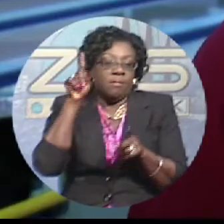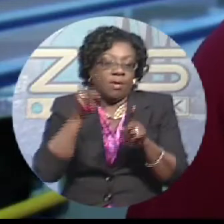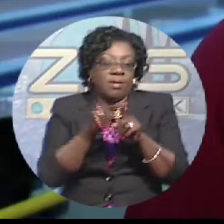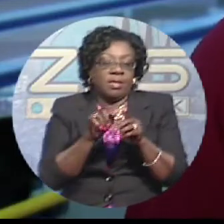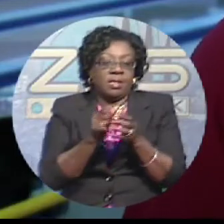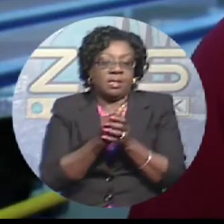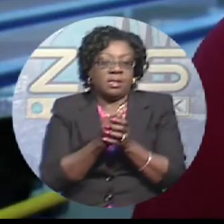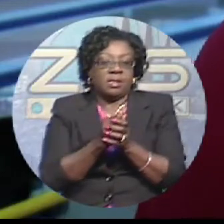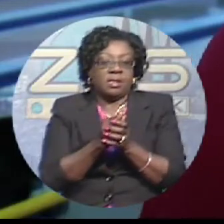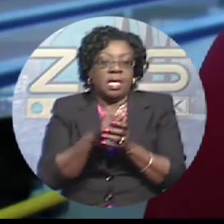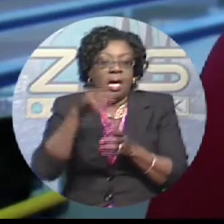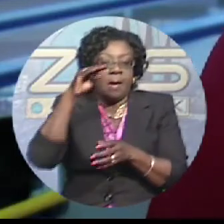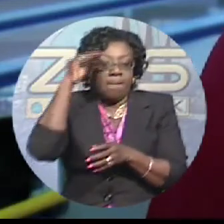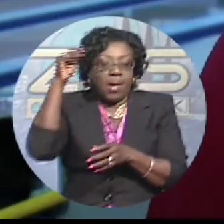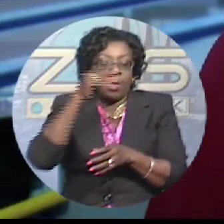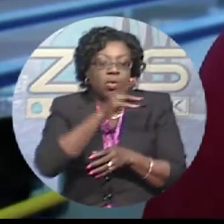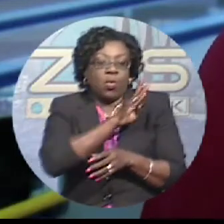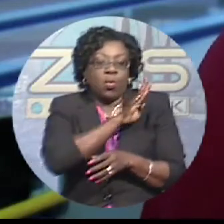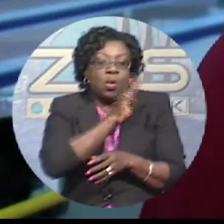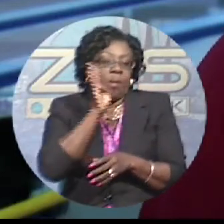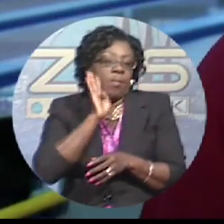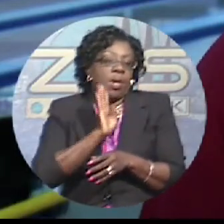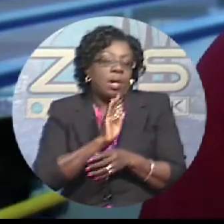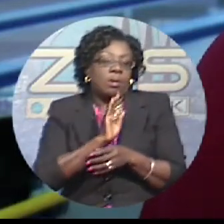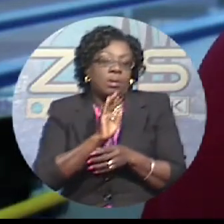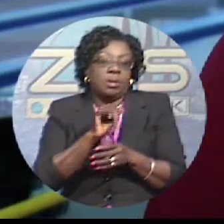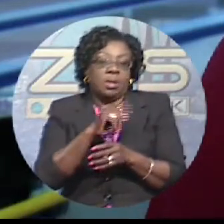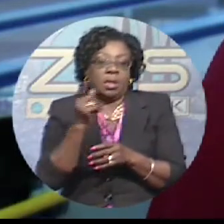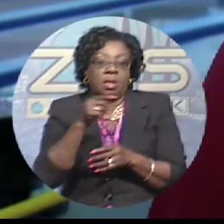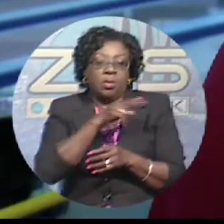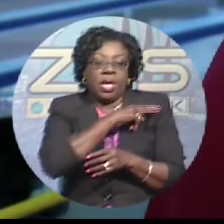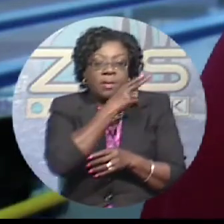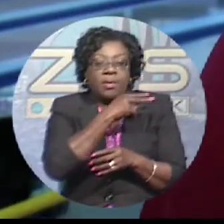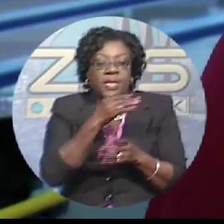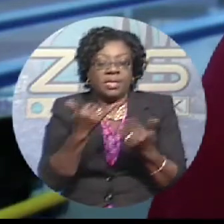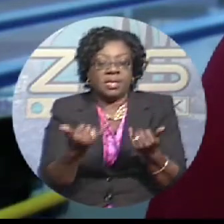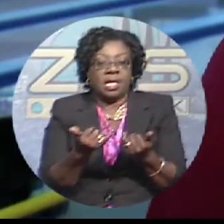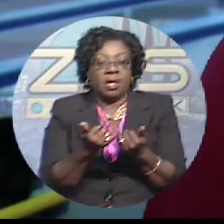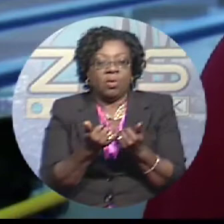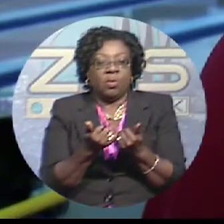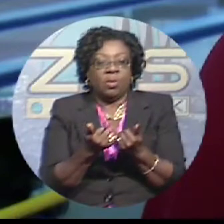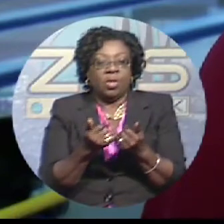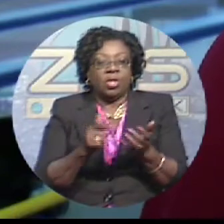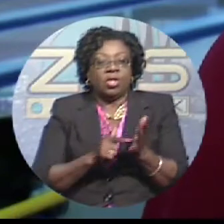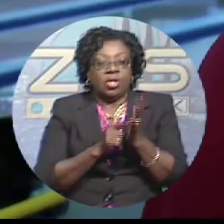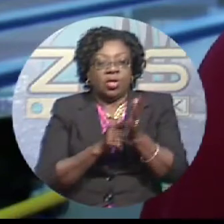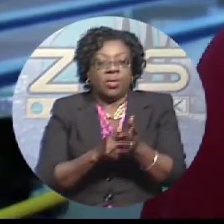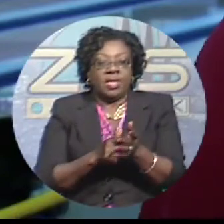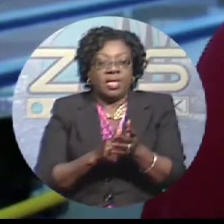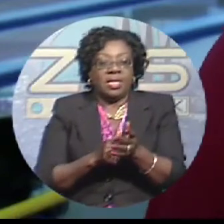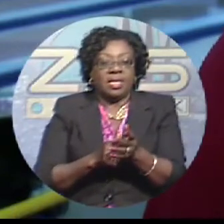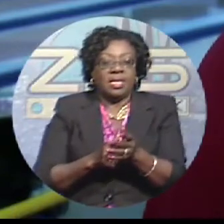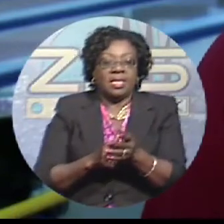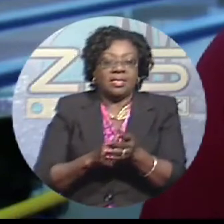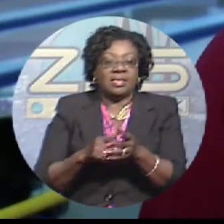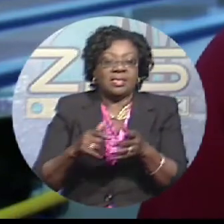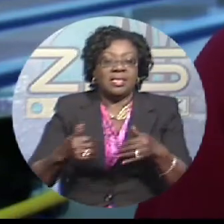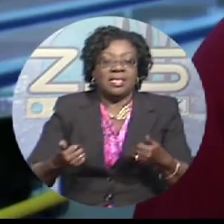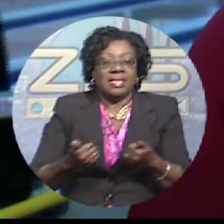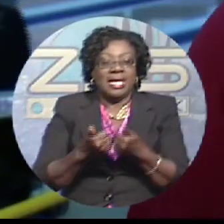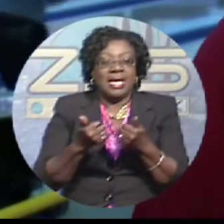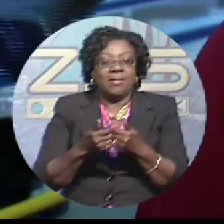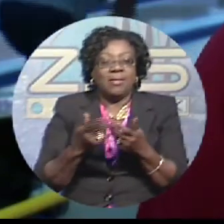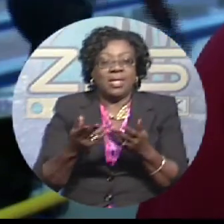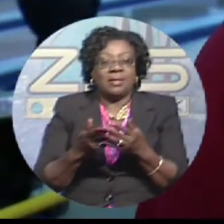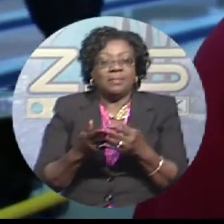Mario Brown, Balcondo Hepburn is now, you know, showing his head a bit. So the competition should be stiff.